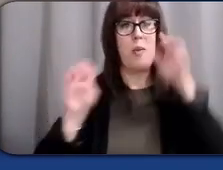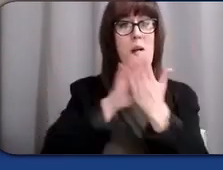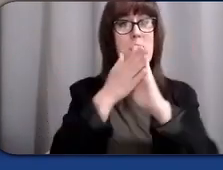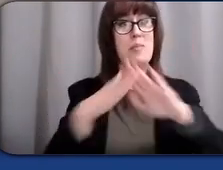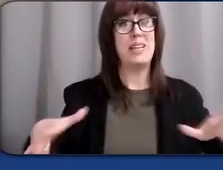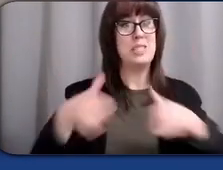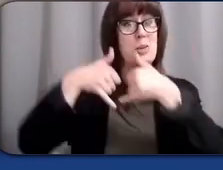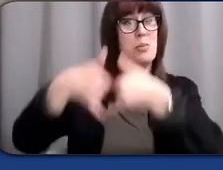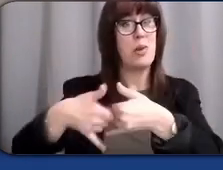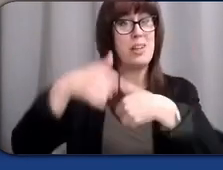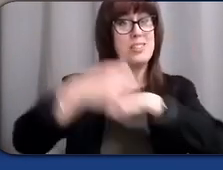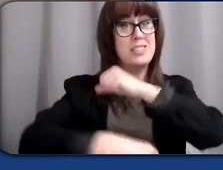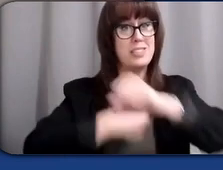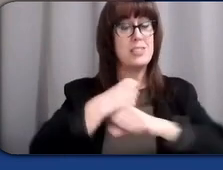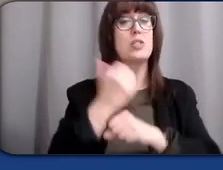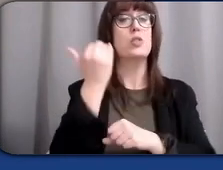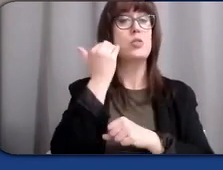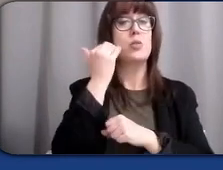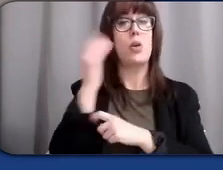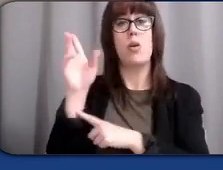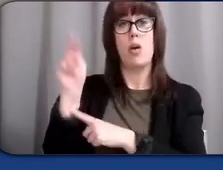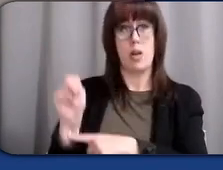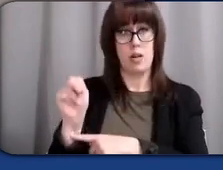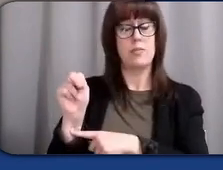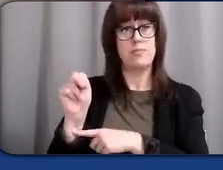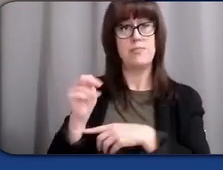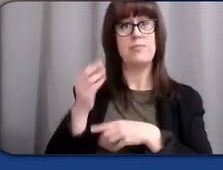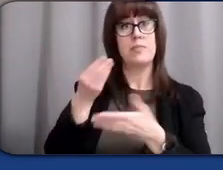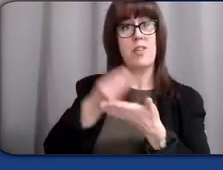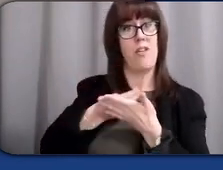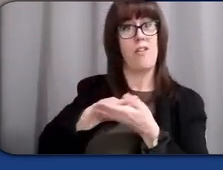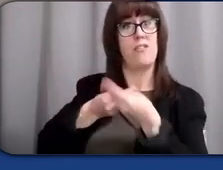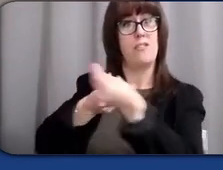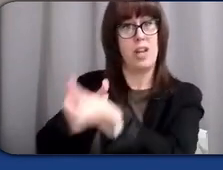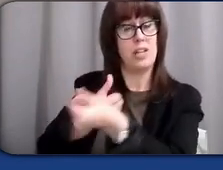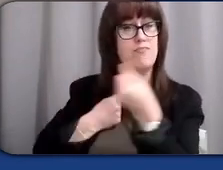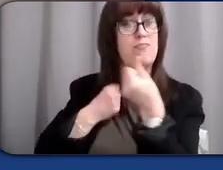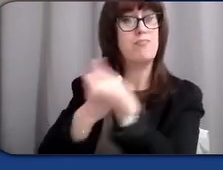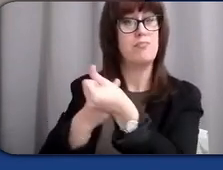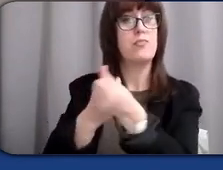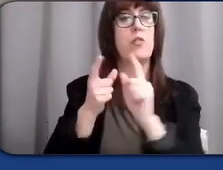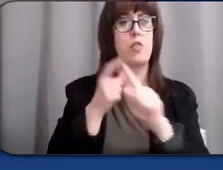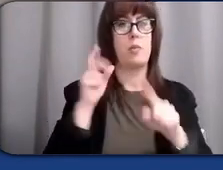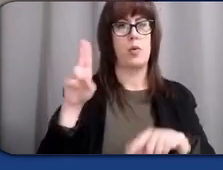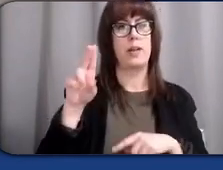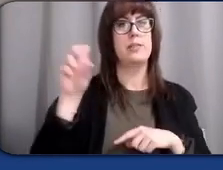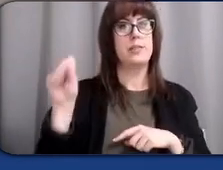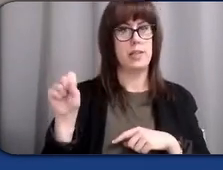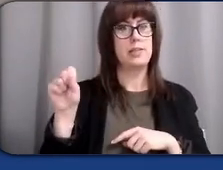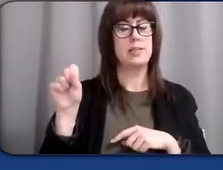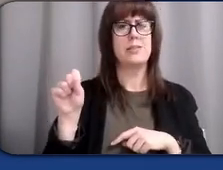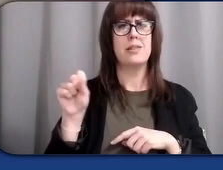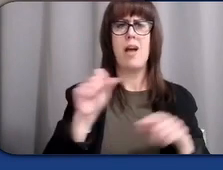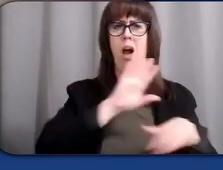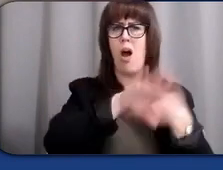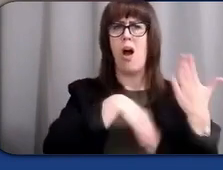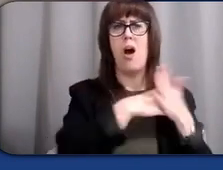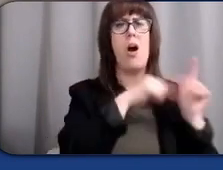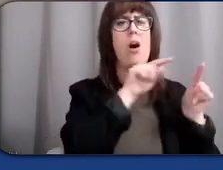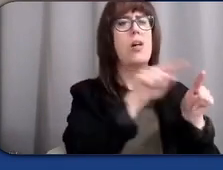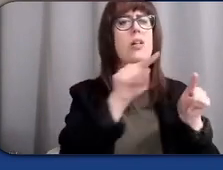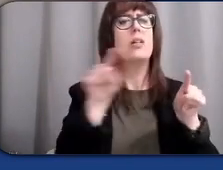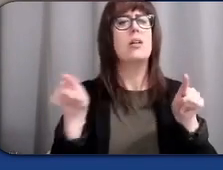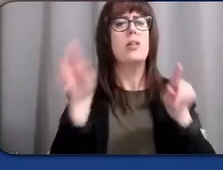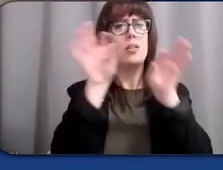year. So you know that these UN programs are also highly funded by the United States. And these are all tremendously